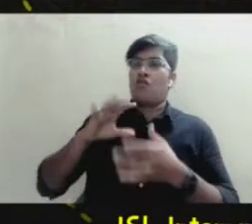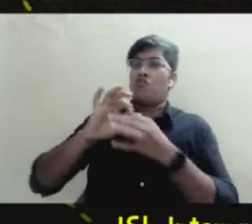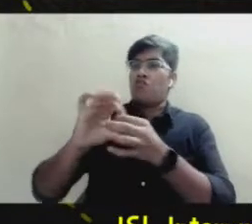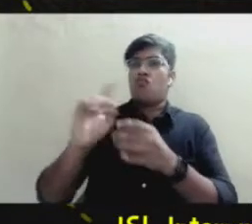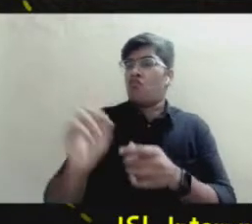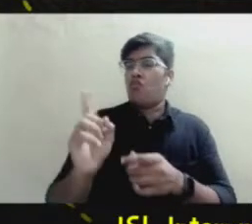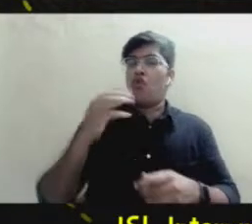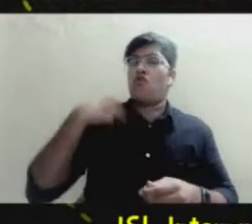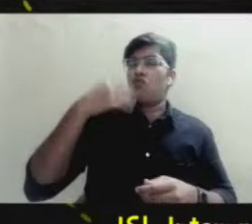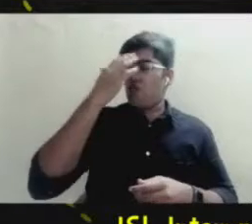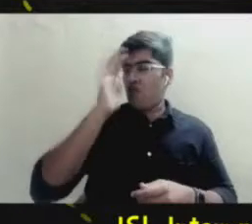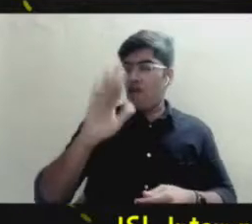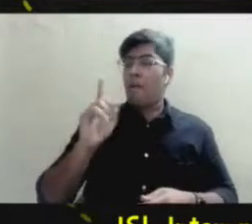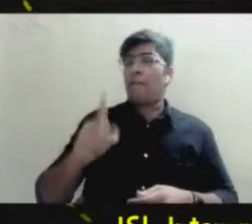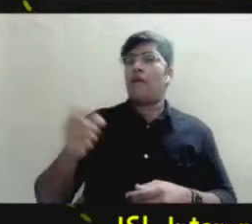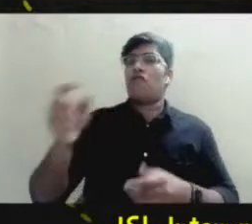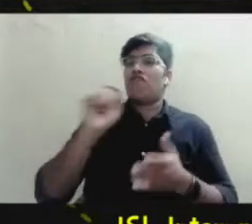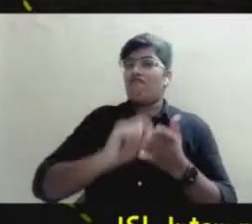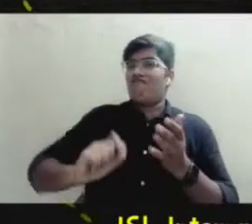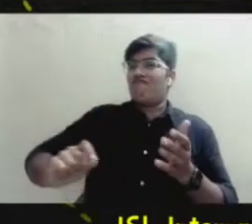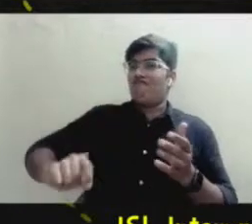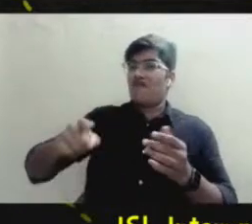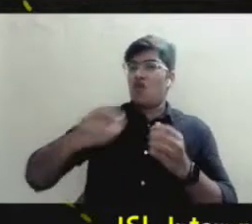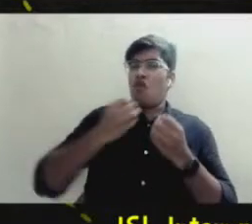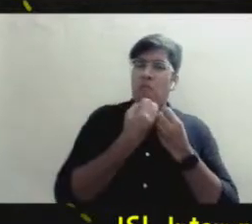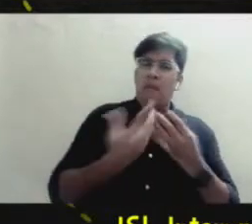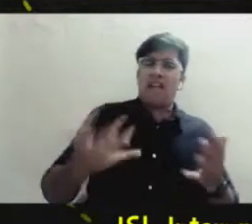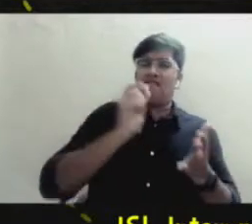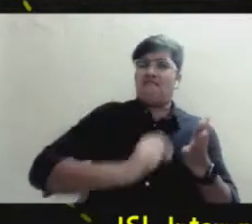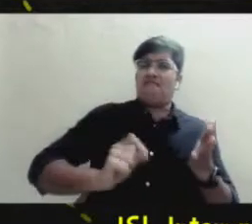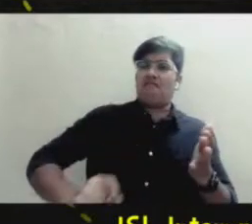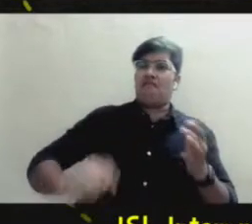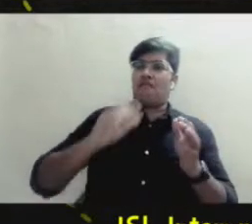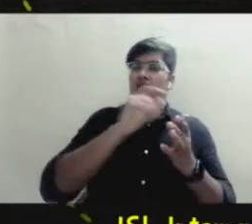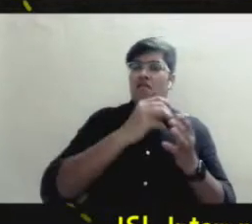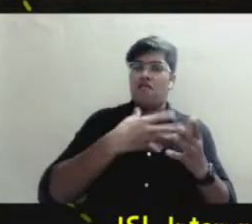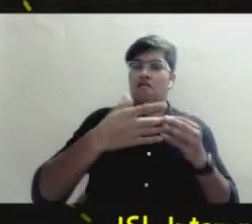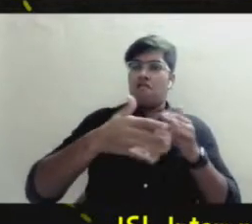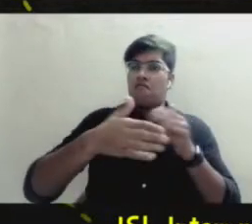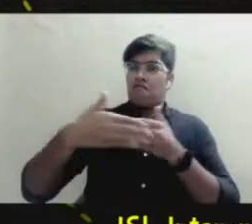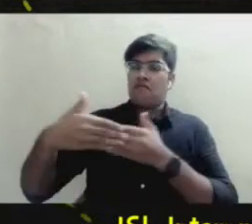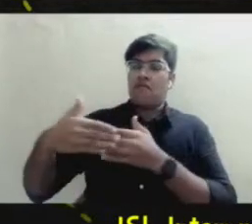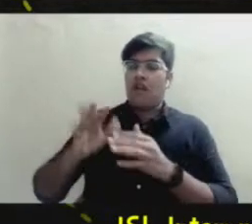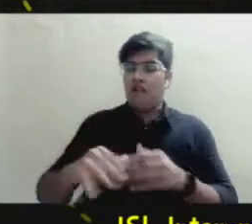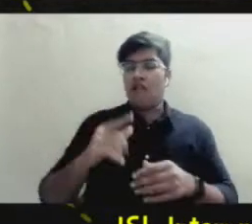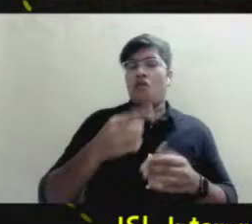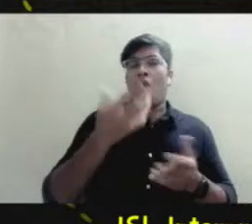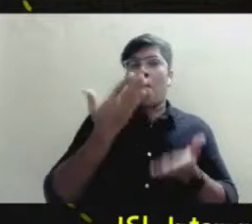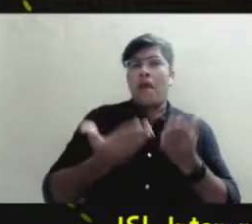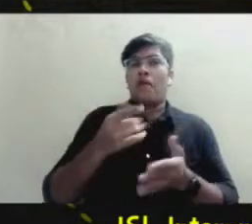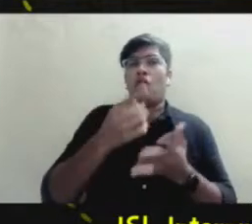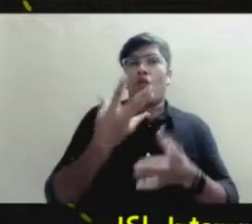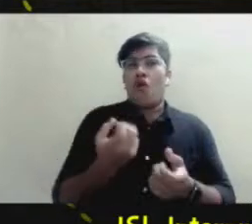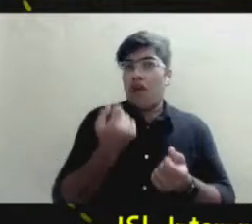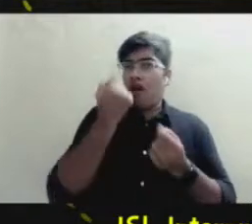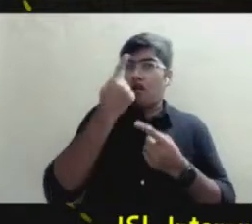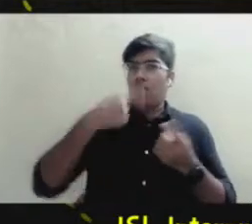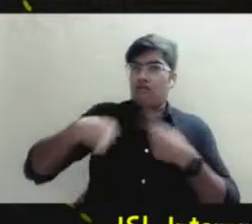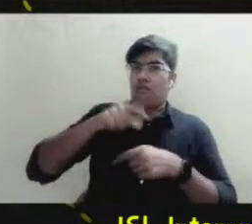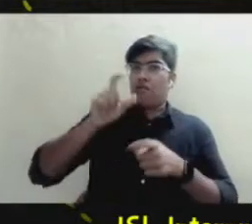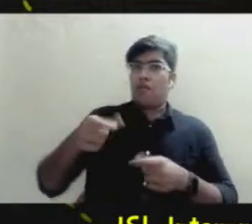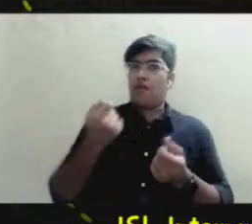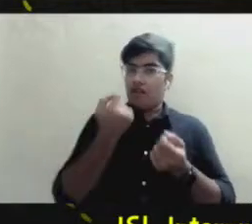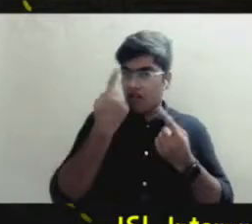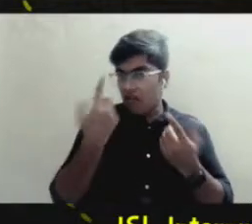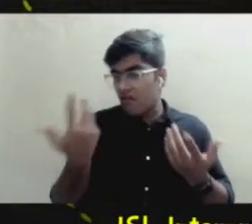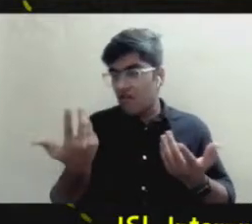of her poems that I wonder what Yes. I felt that she wants to be understood, which is actually maybe not